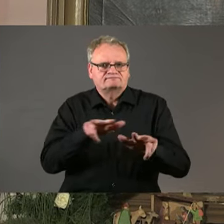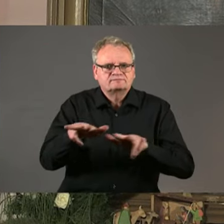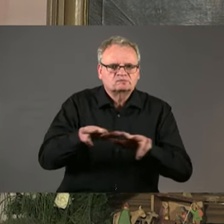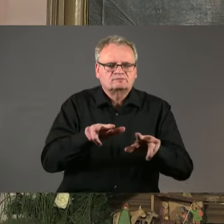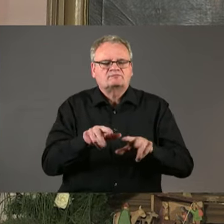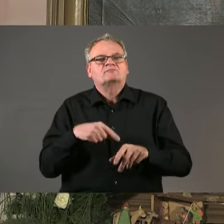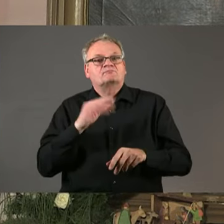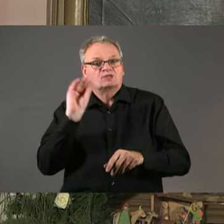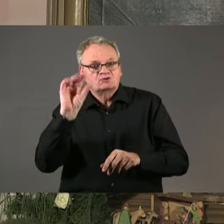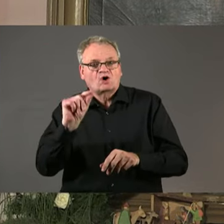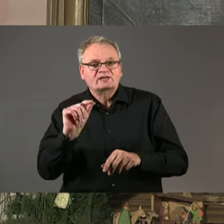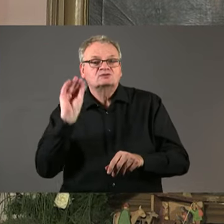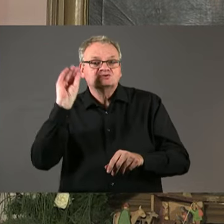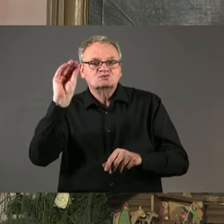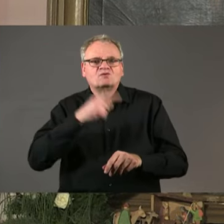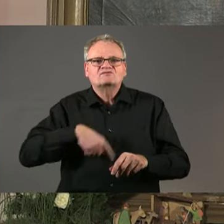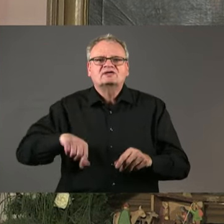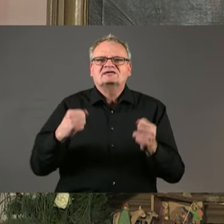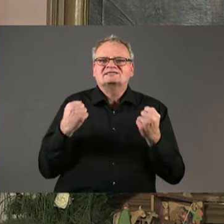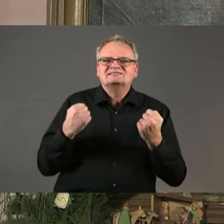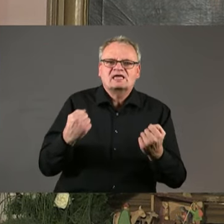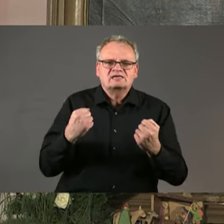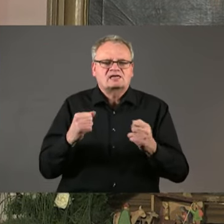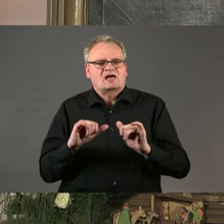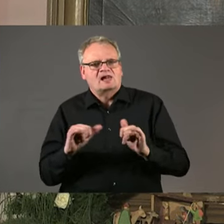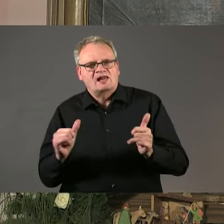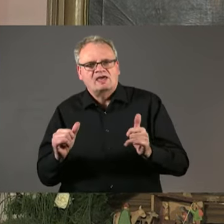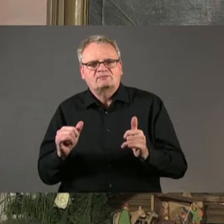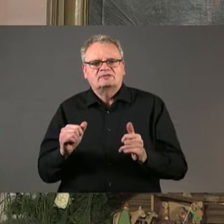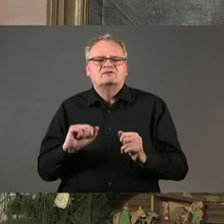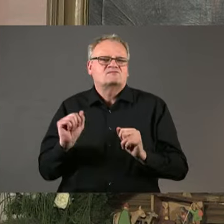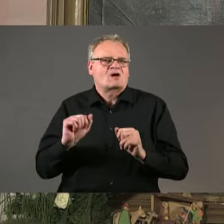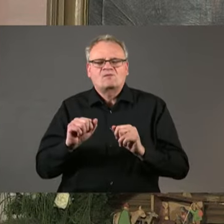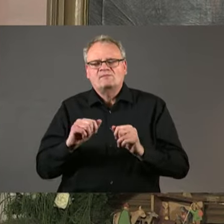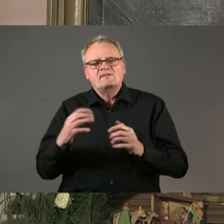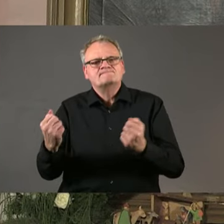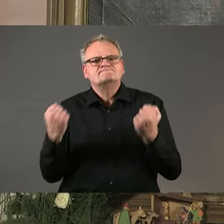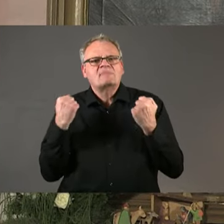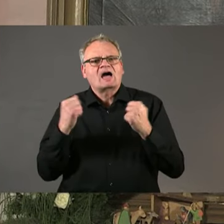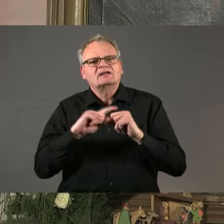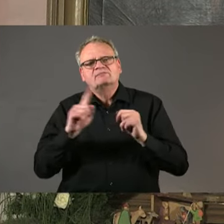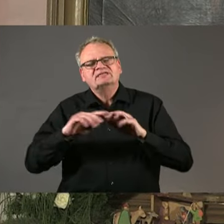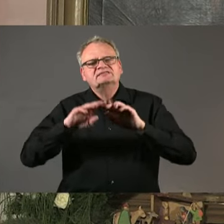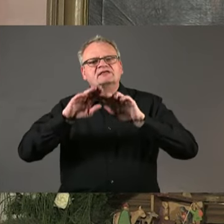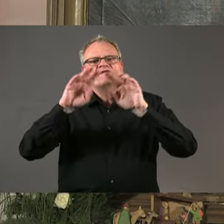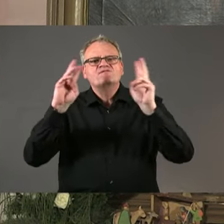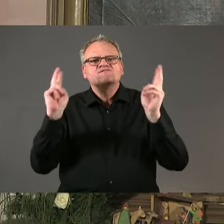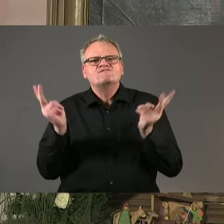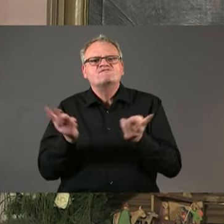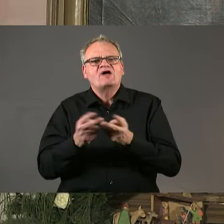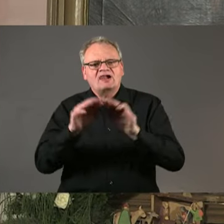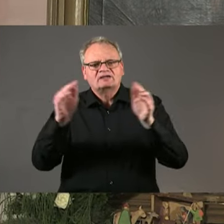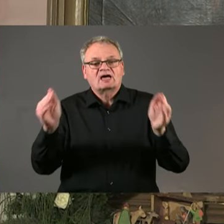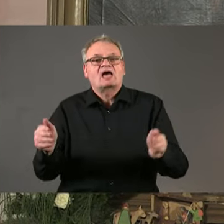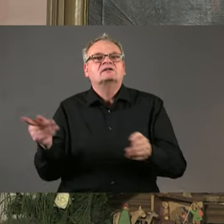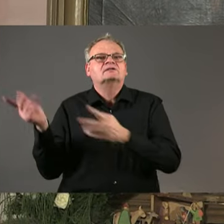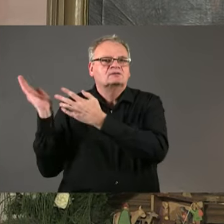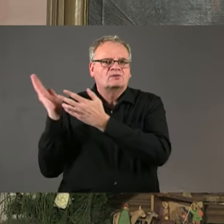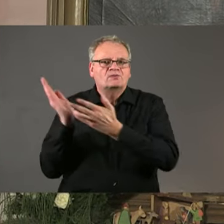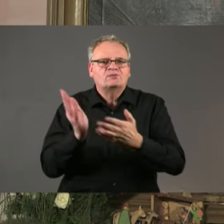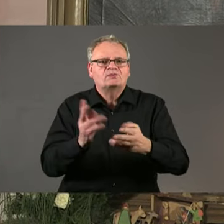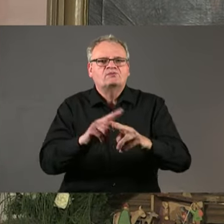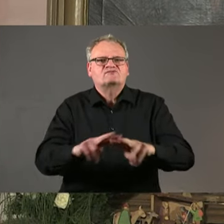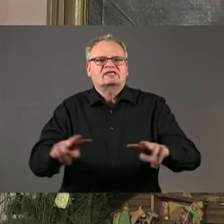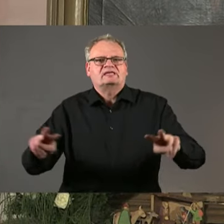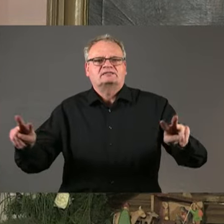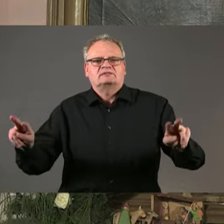sicher im Land wohnen können, denn seine Macht reicht bis zum Rand der Welt. Und er wird der Friede sein.